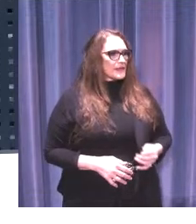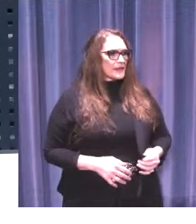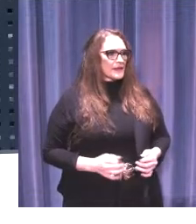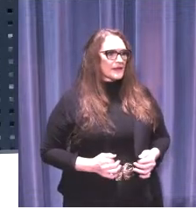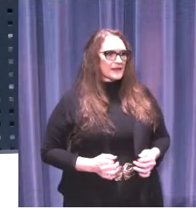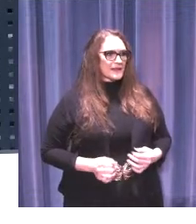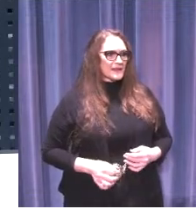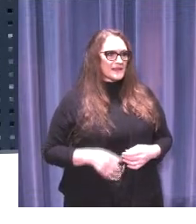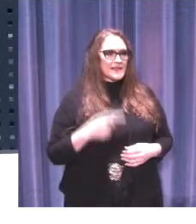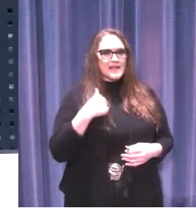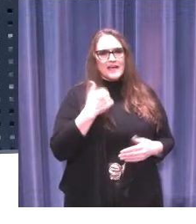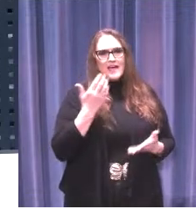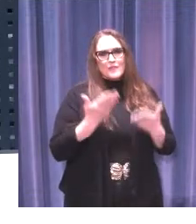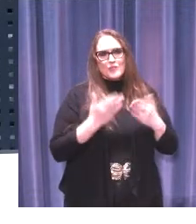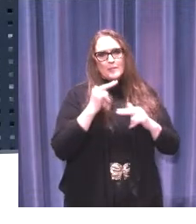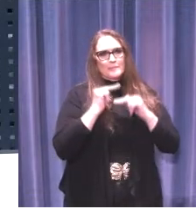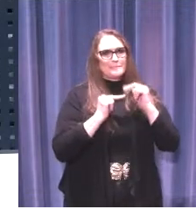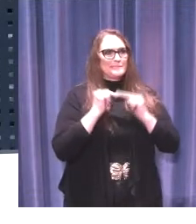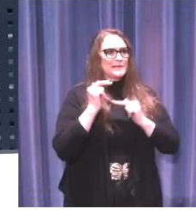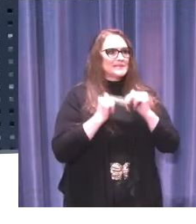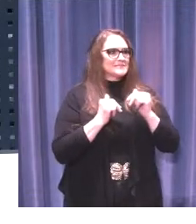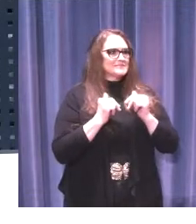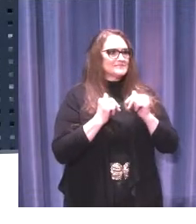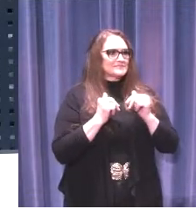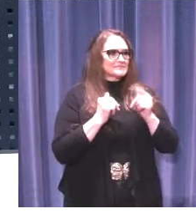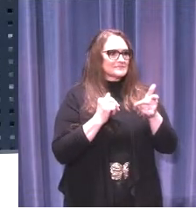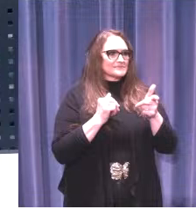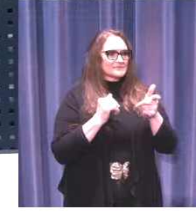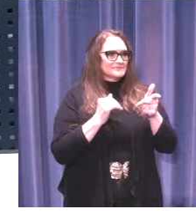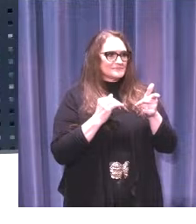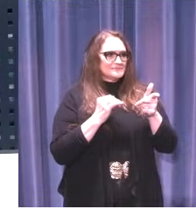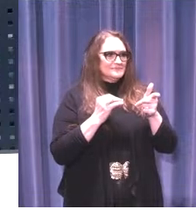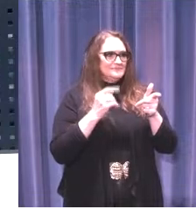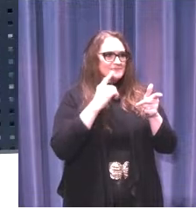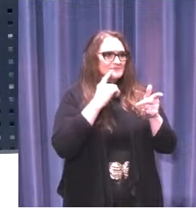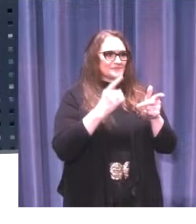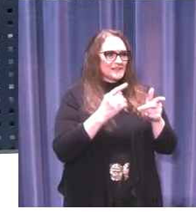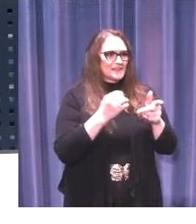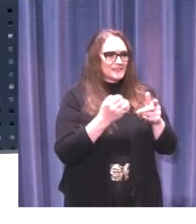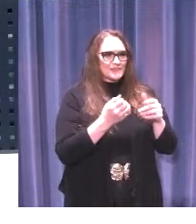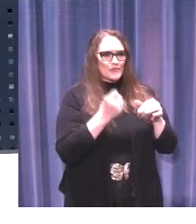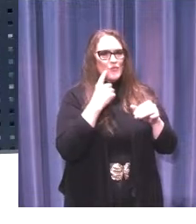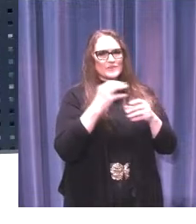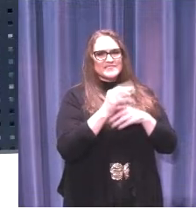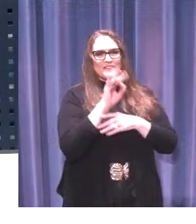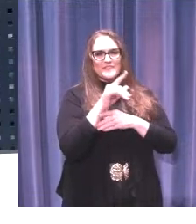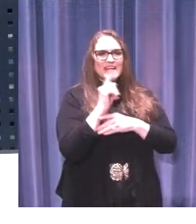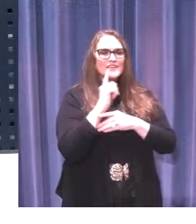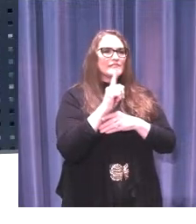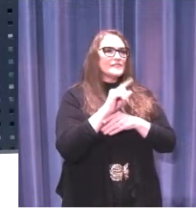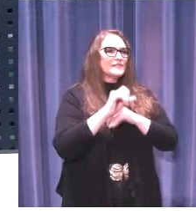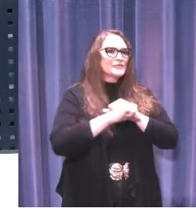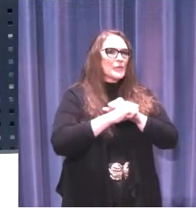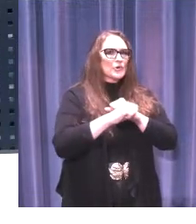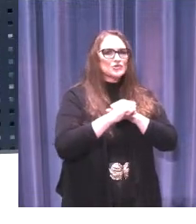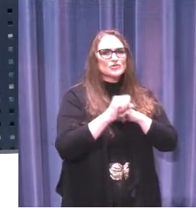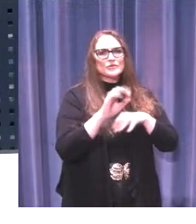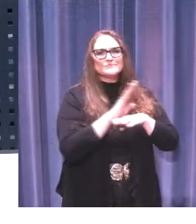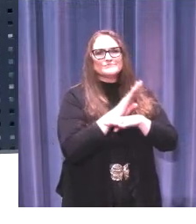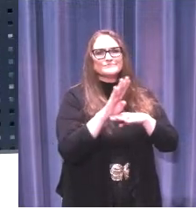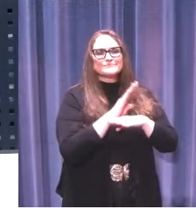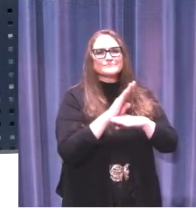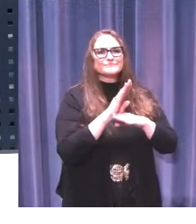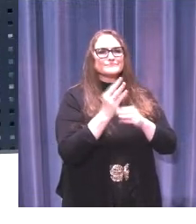I've probably built and remodeled more square feet of commercial property than